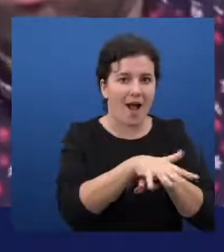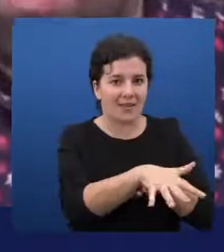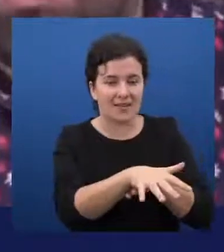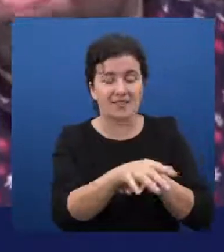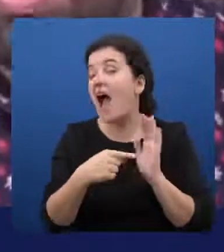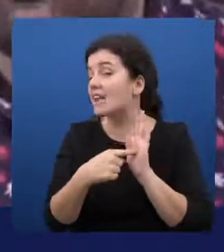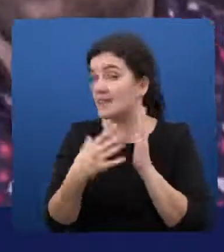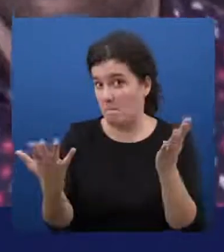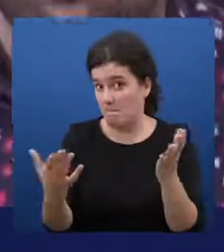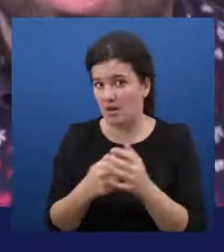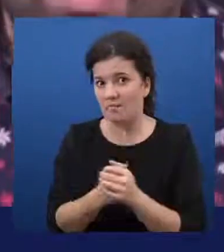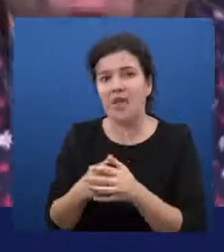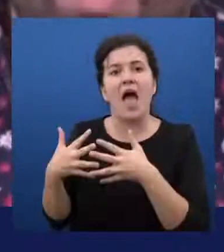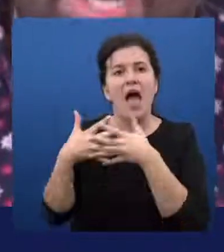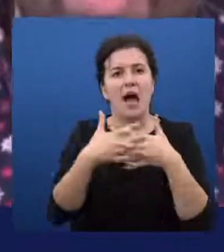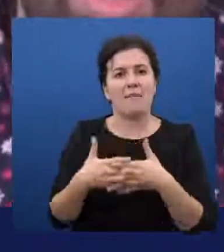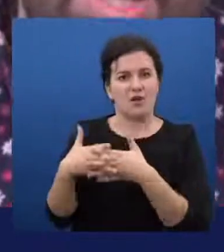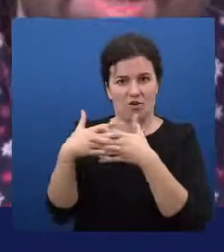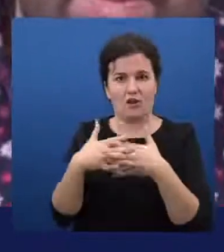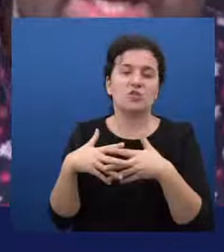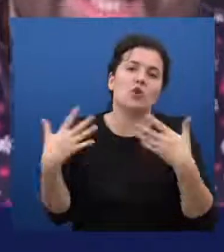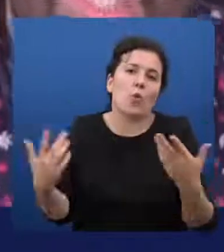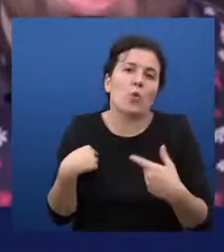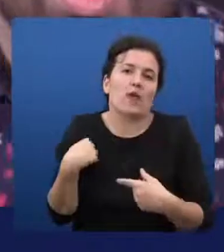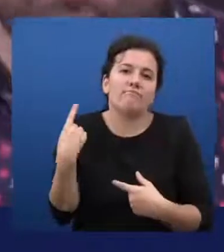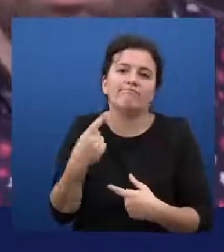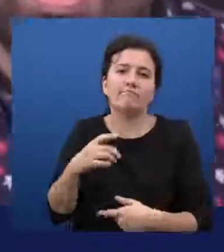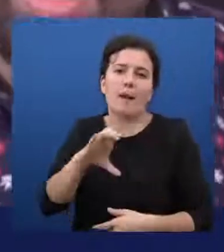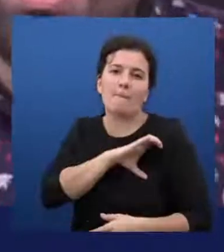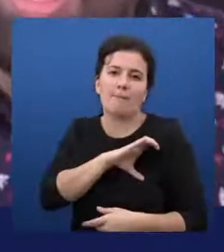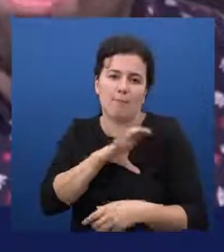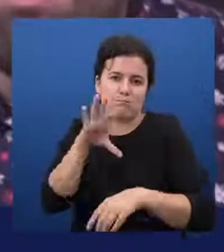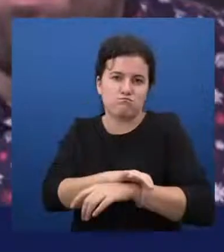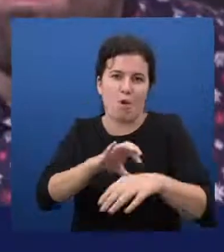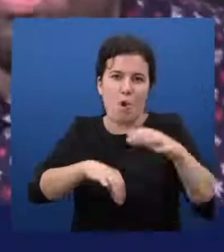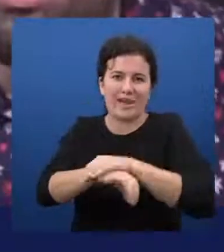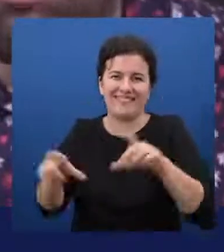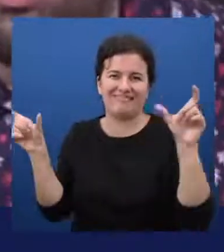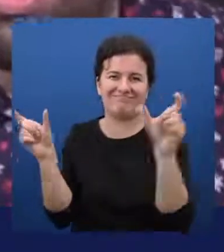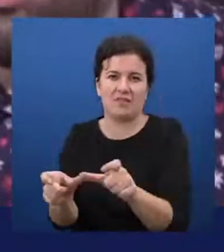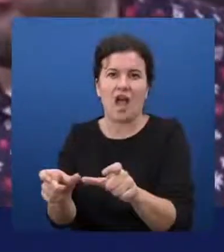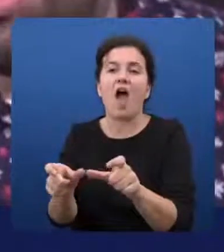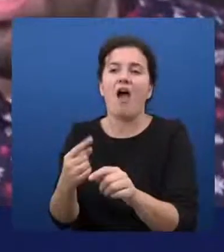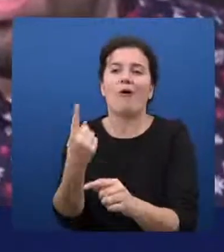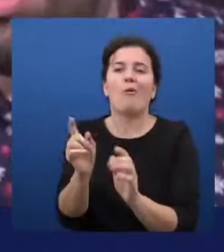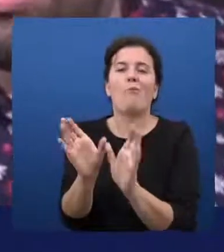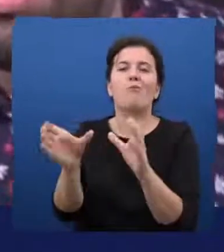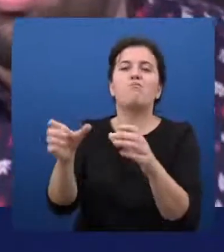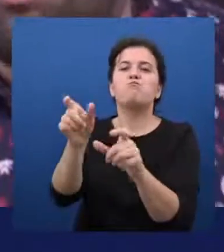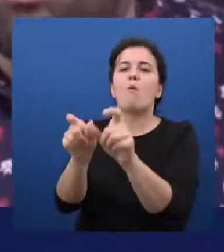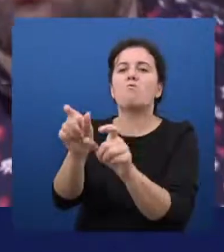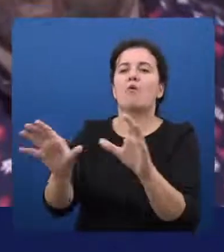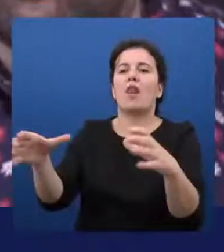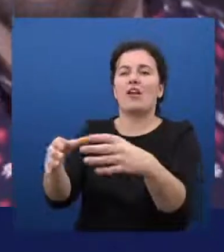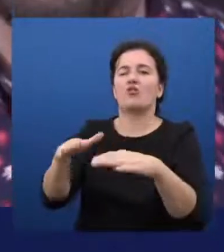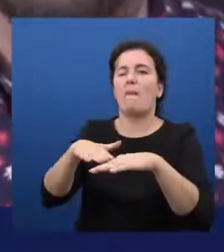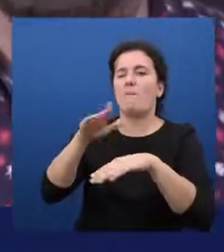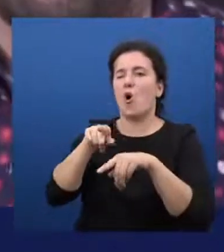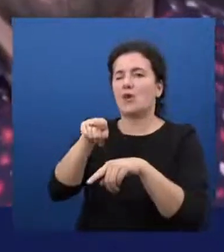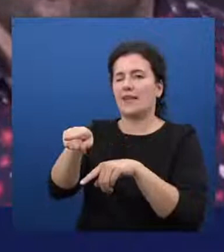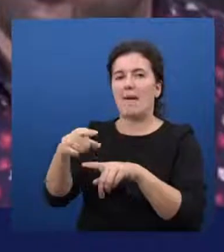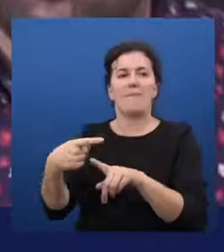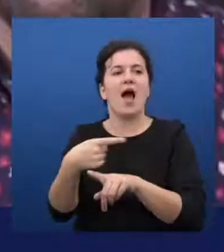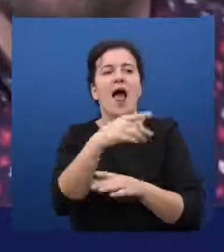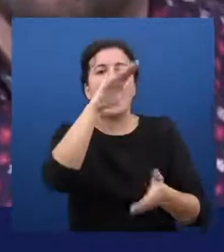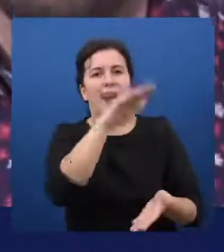we over-police a certain segment of our population. So if a police precinct were to say to me, Seth, I want you to build an AI